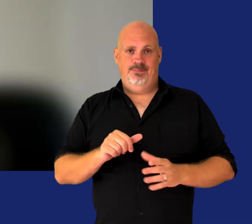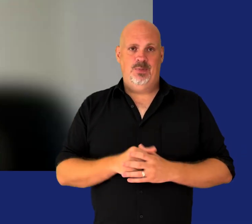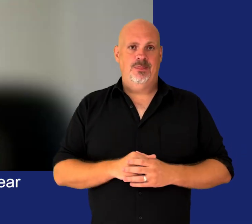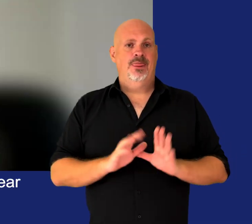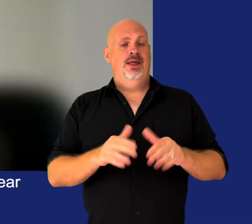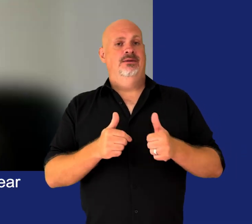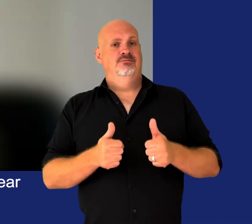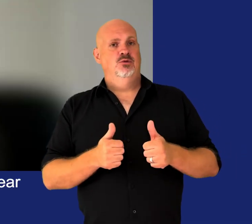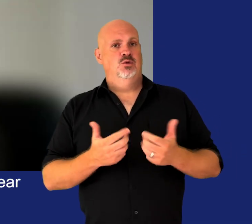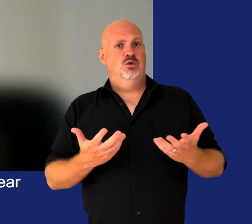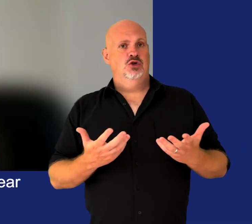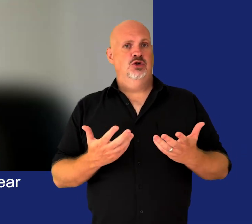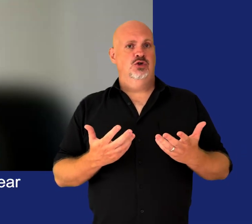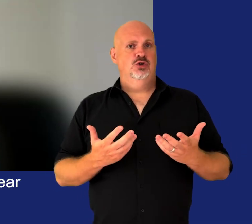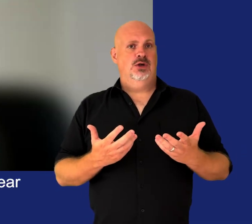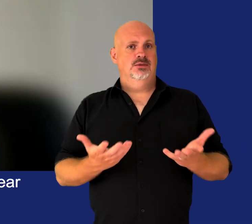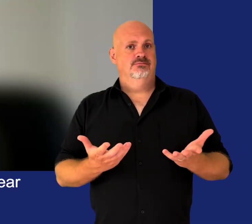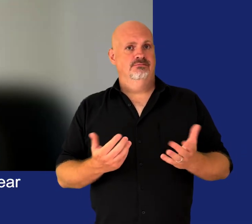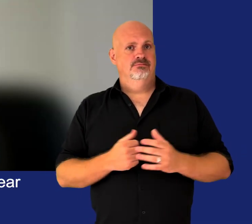Okay. So